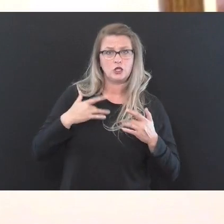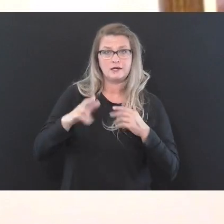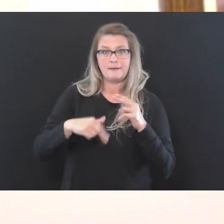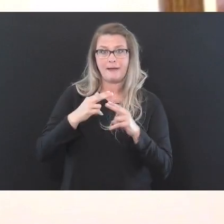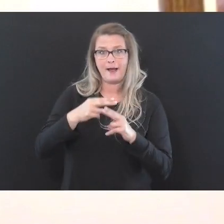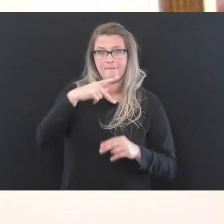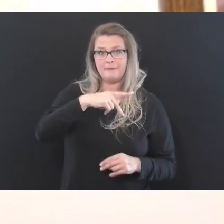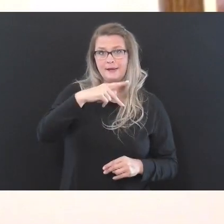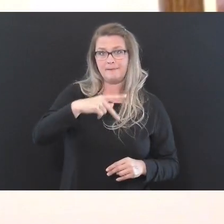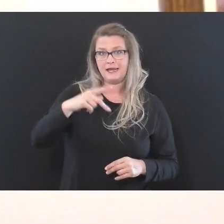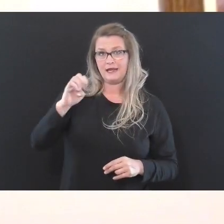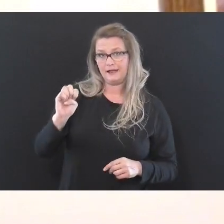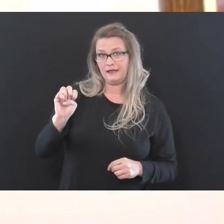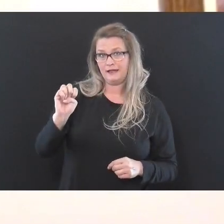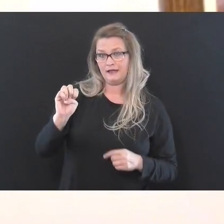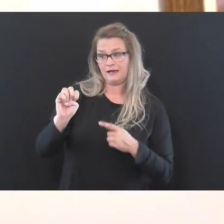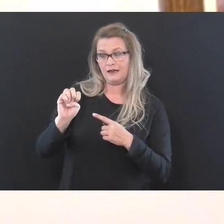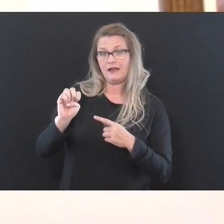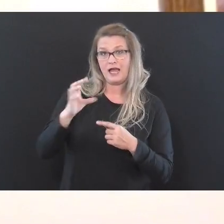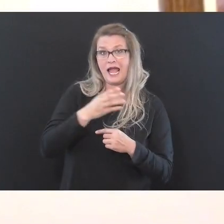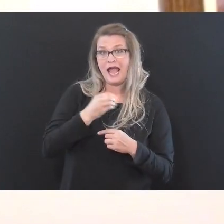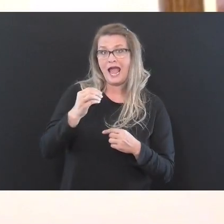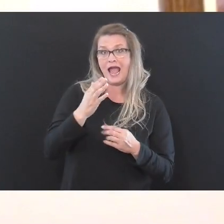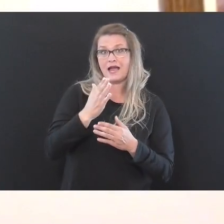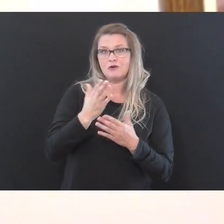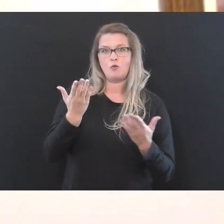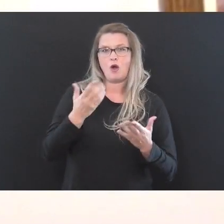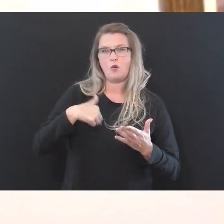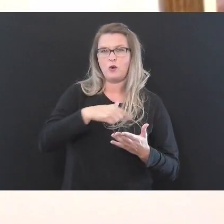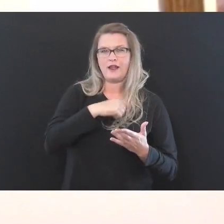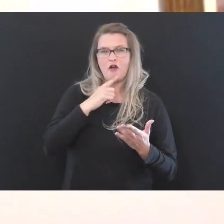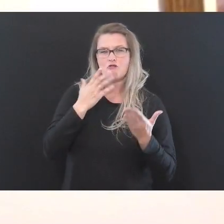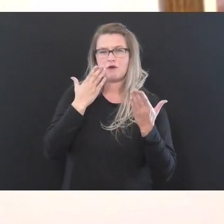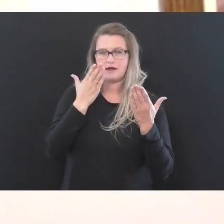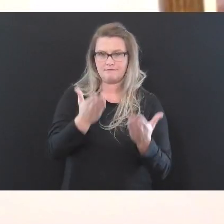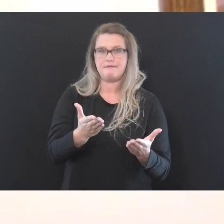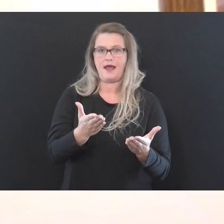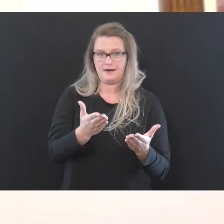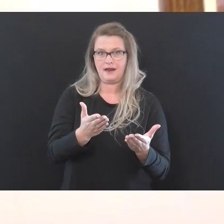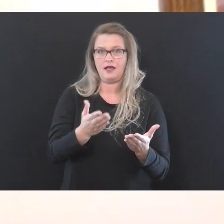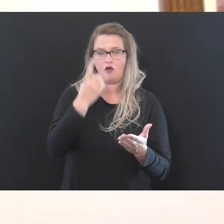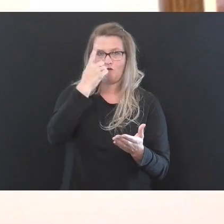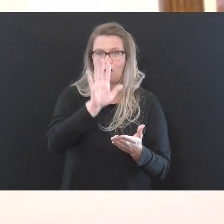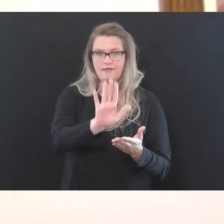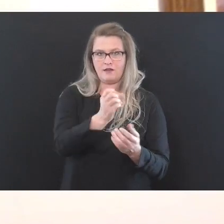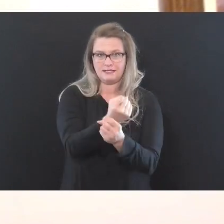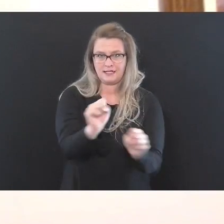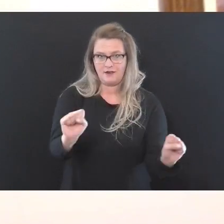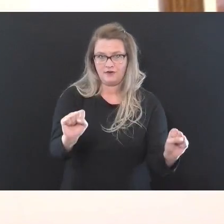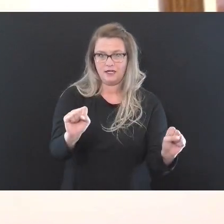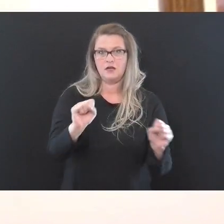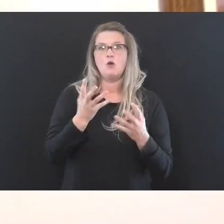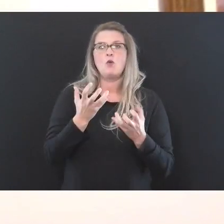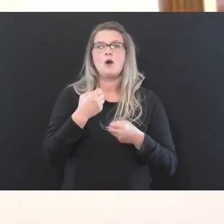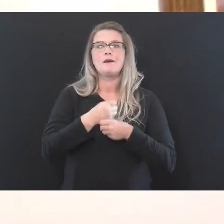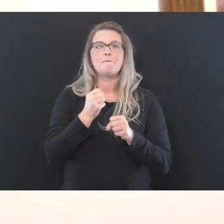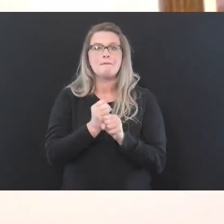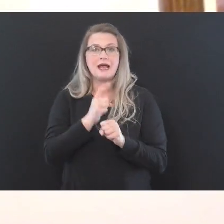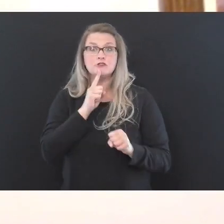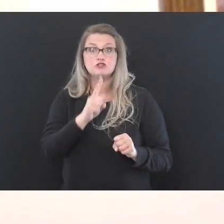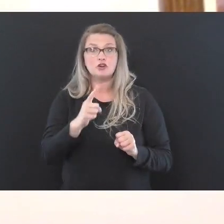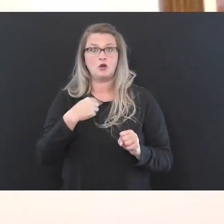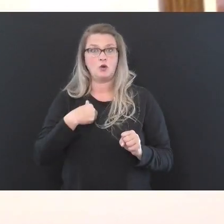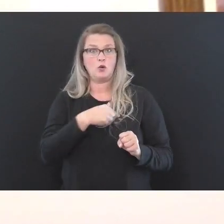equipment and some of the things that we are recommending. And so we will make sure that we're expanding our guidance